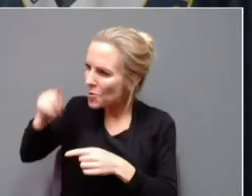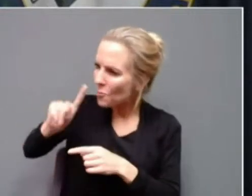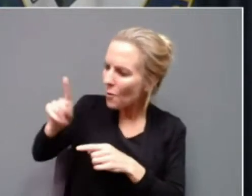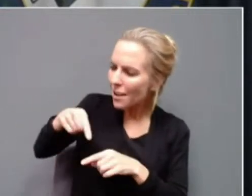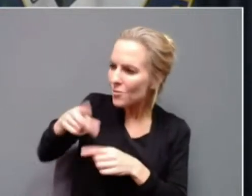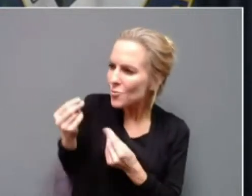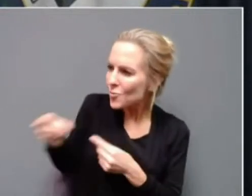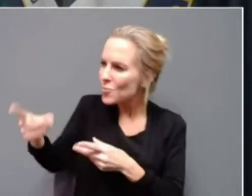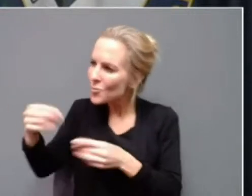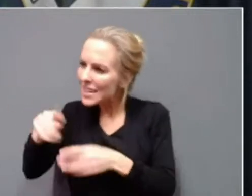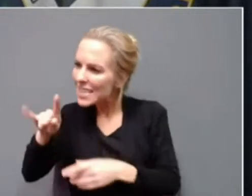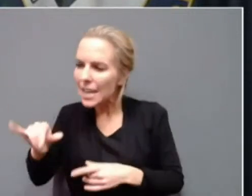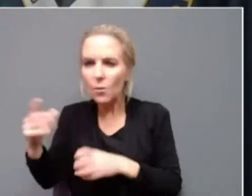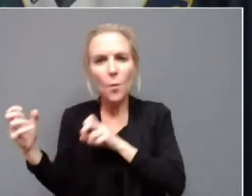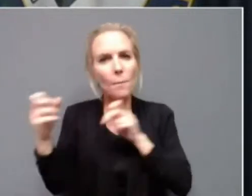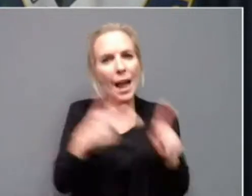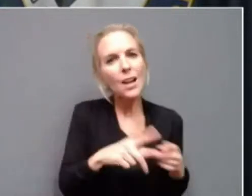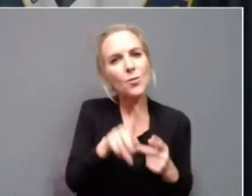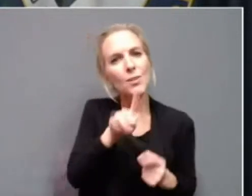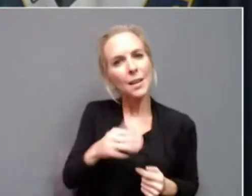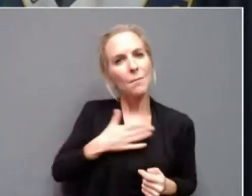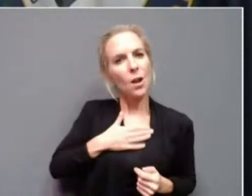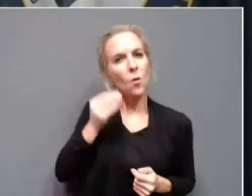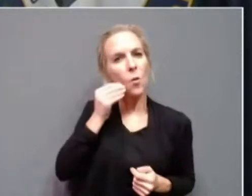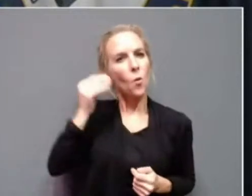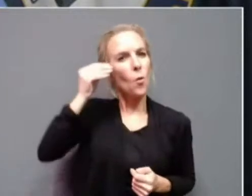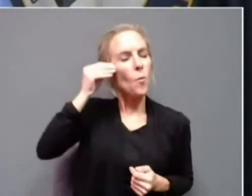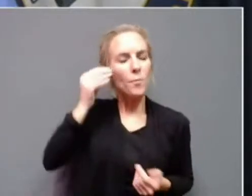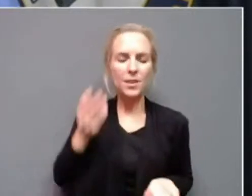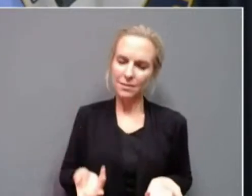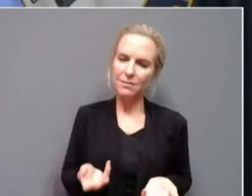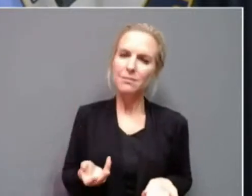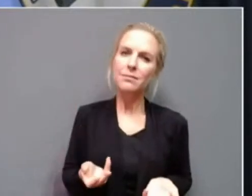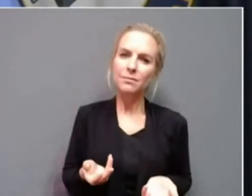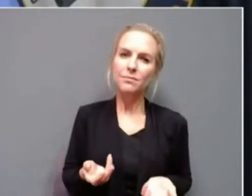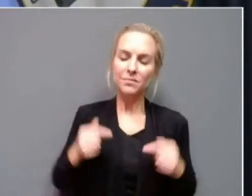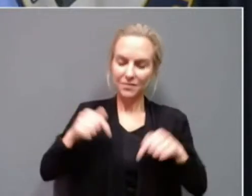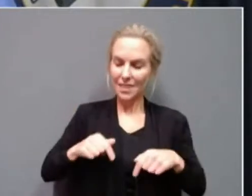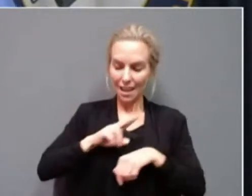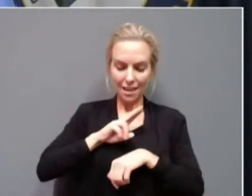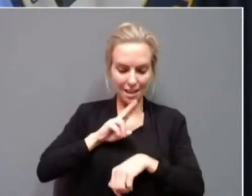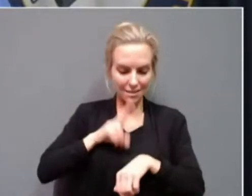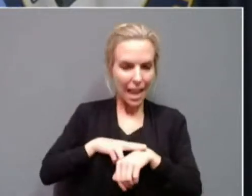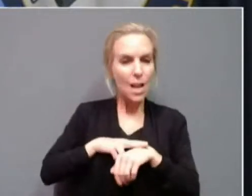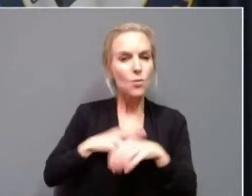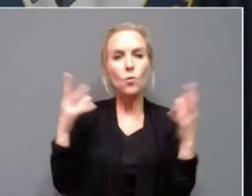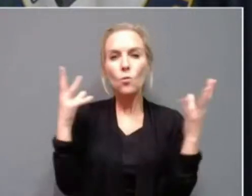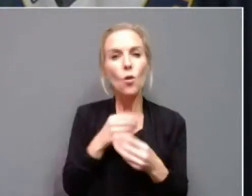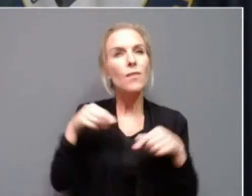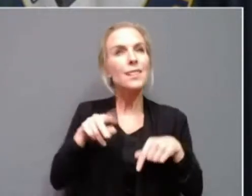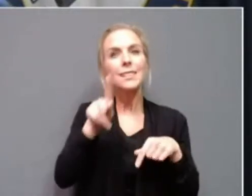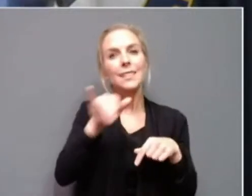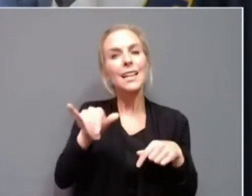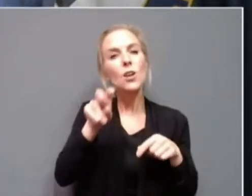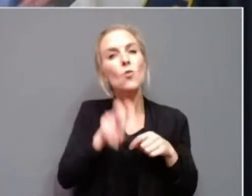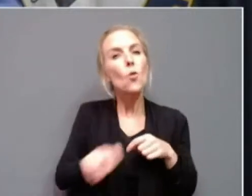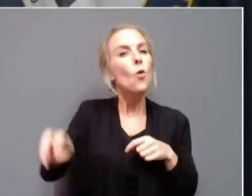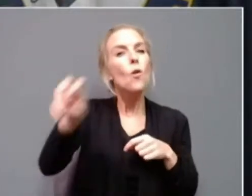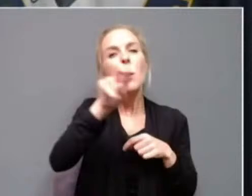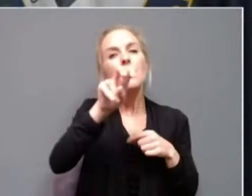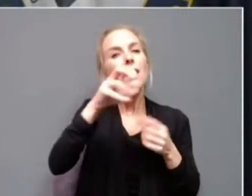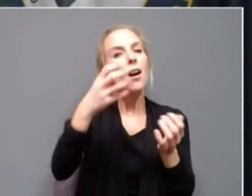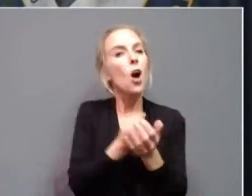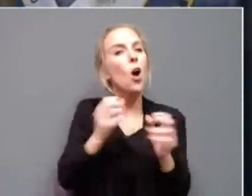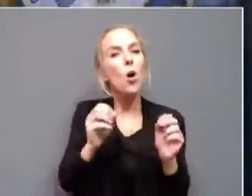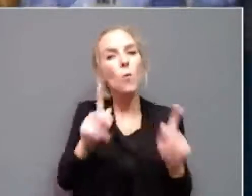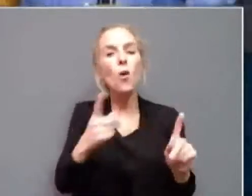where we're going back to, how much we love home. And the natural beauty of Kentucky And the tourism opportunities we have from Red River